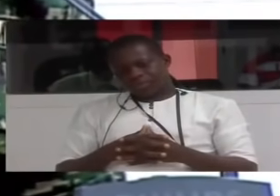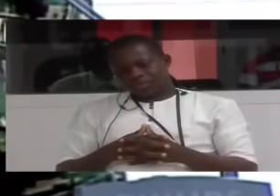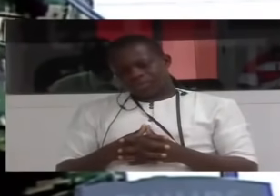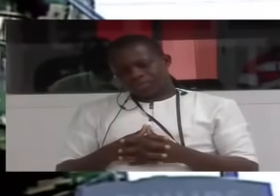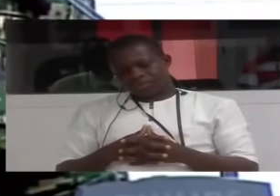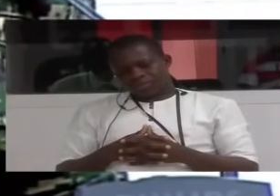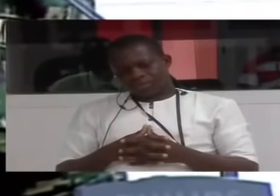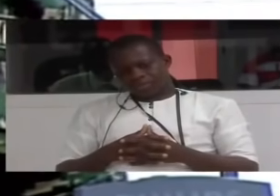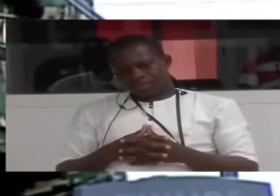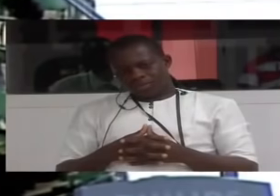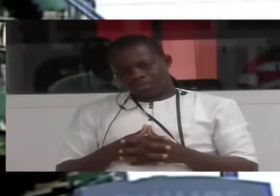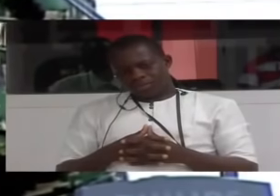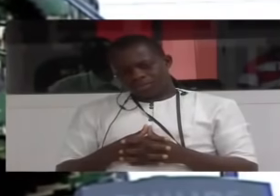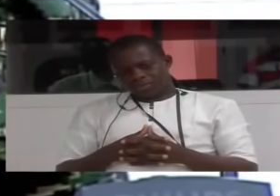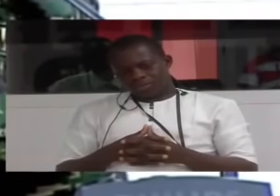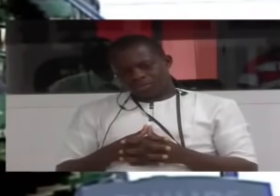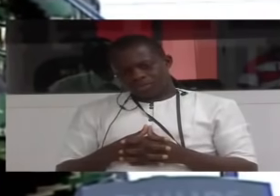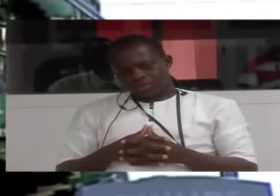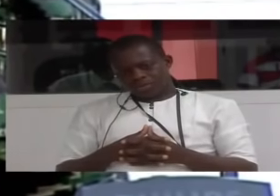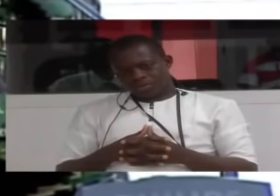same yard.